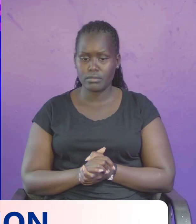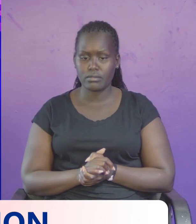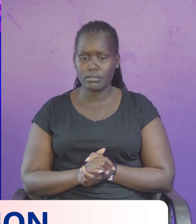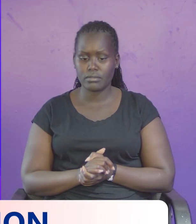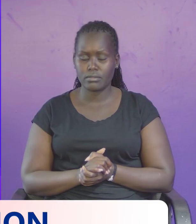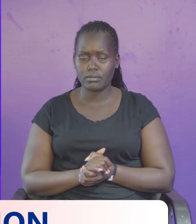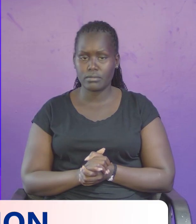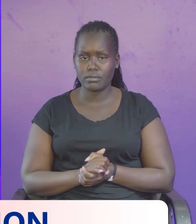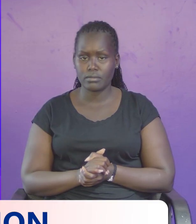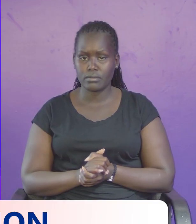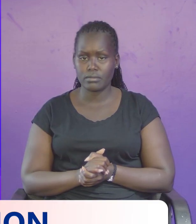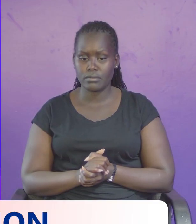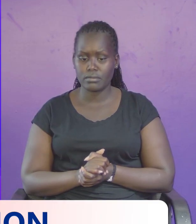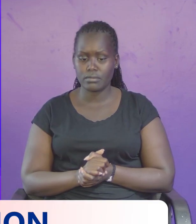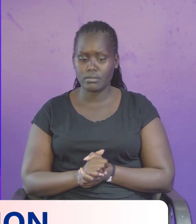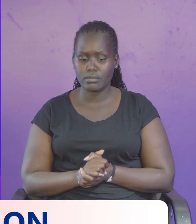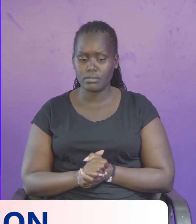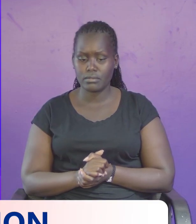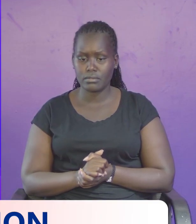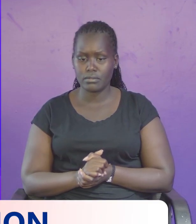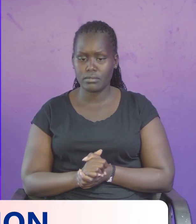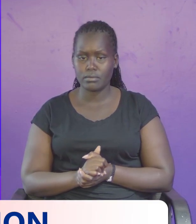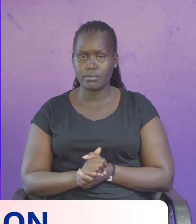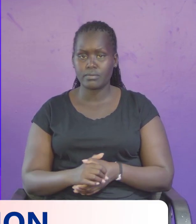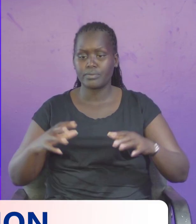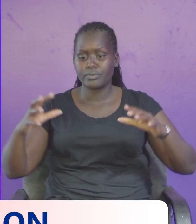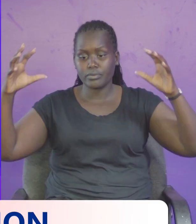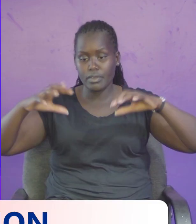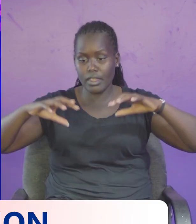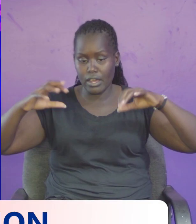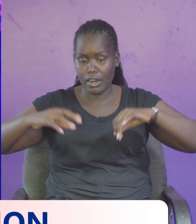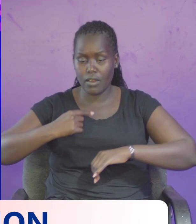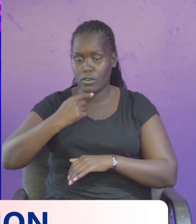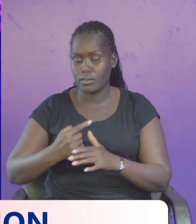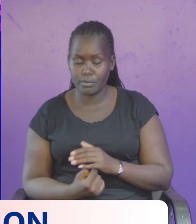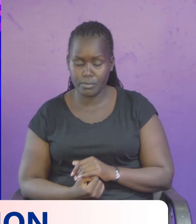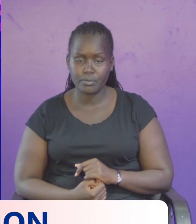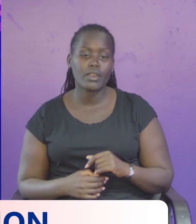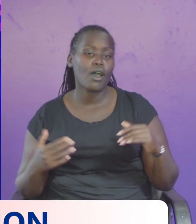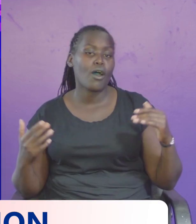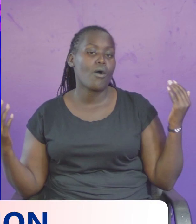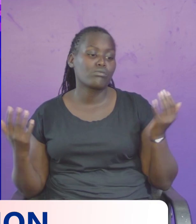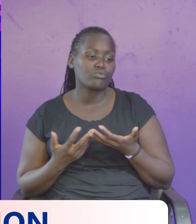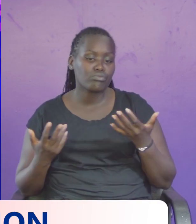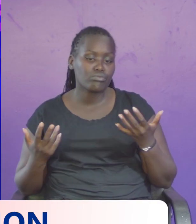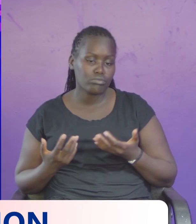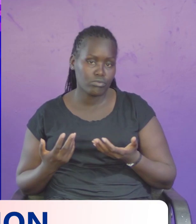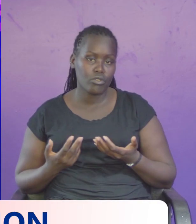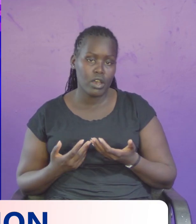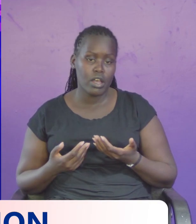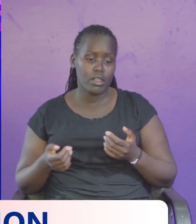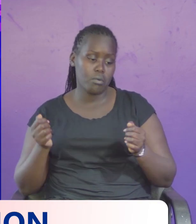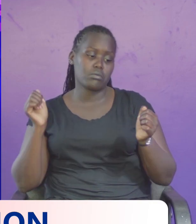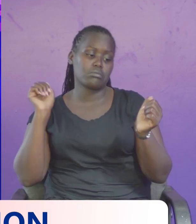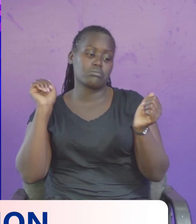outside Yeah, the it's studio. raining Good so sign. much. A blessing to us. Yeah, So they were yeah. saying that where they were held in